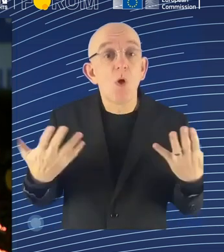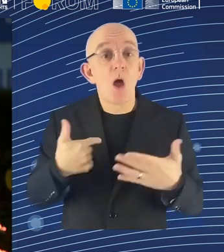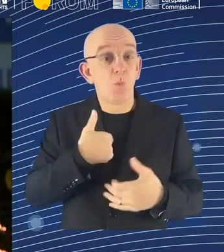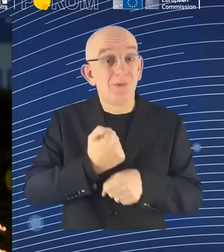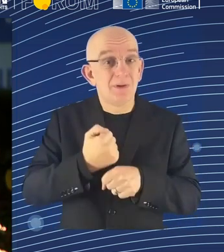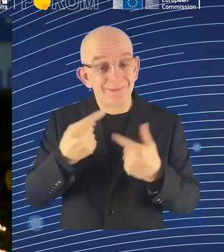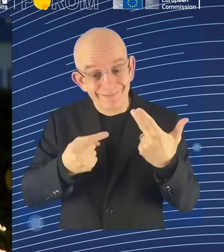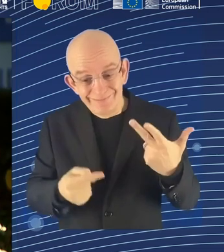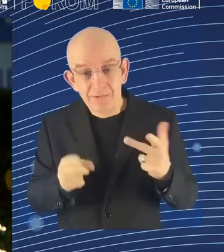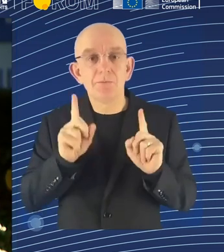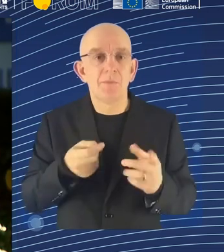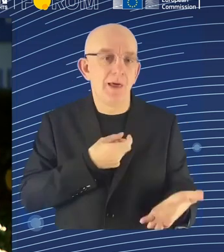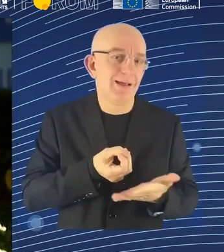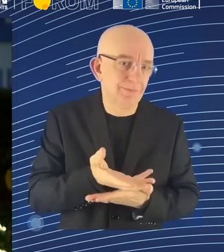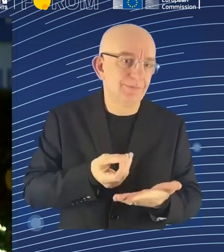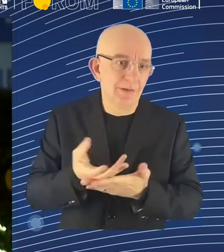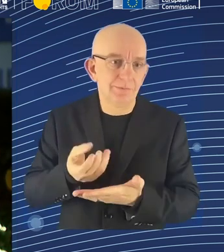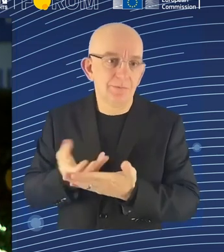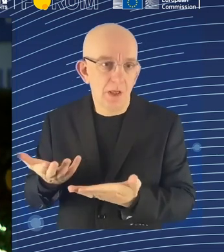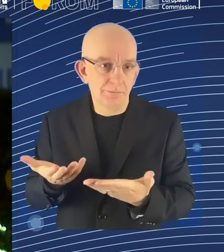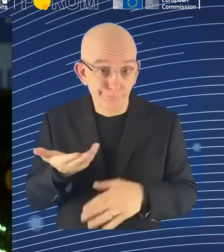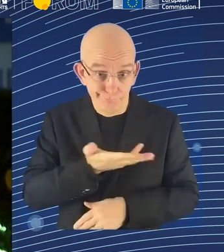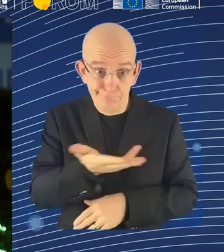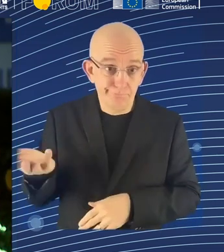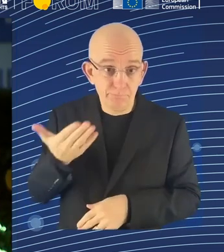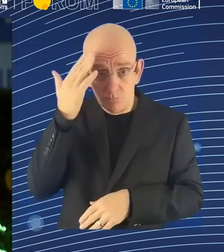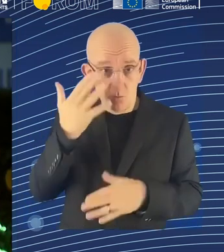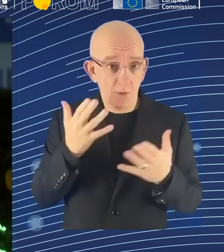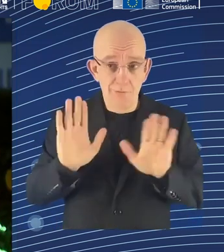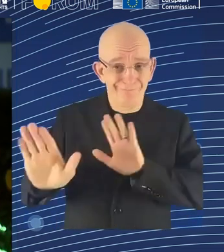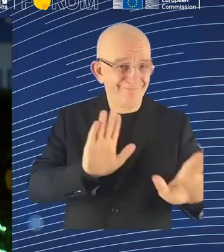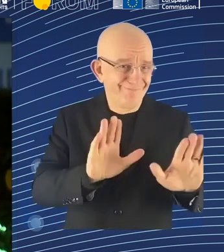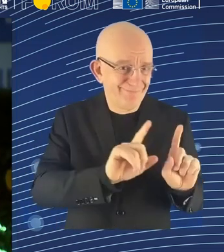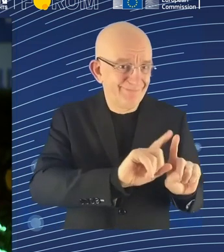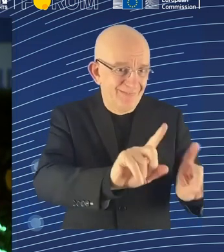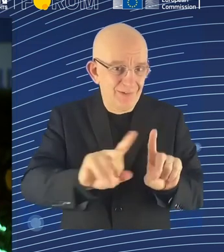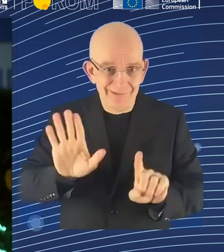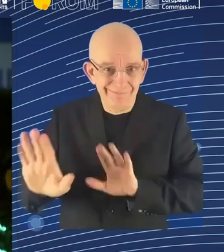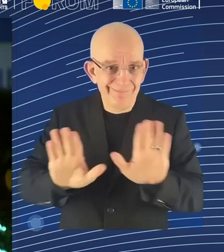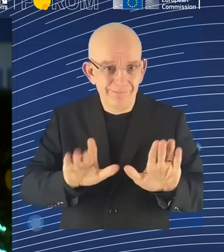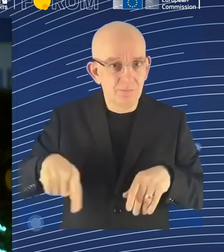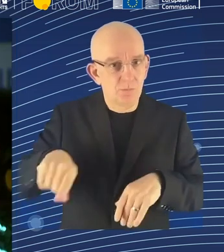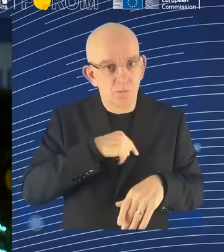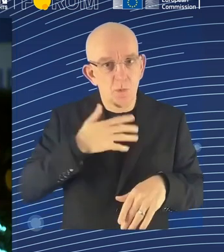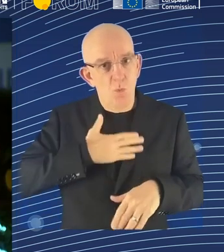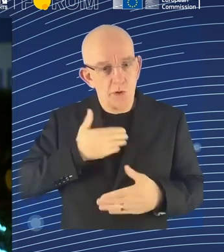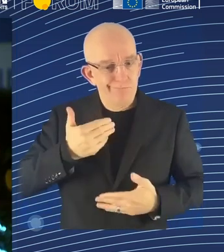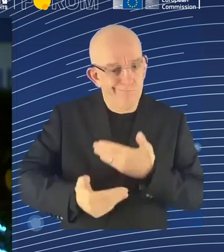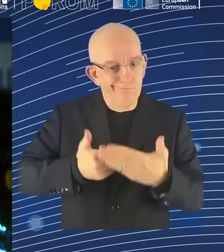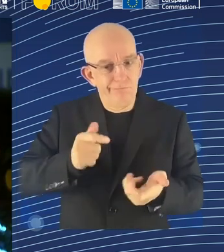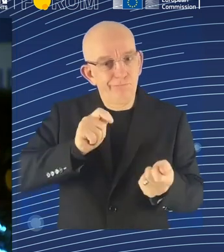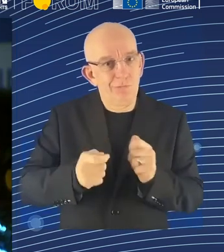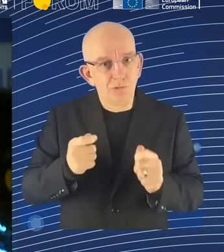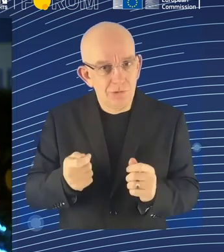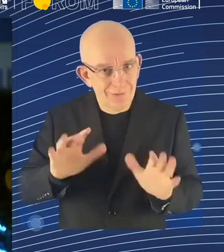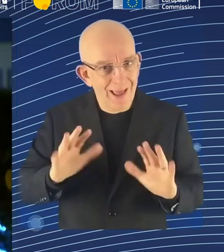is going to change the way we work. There will be, obviously, jobs that will disappear, some that will evolve, so